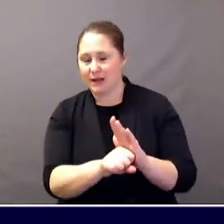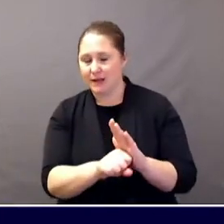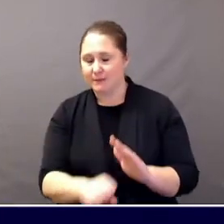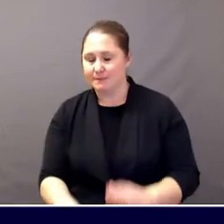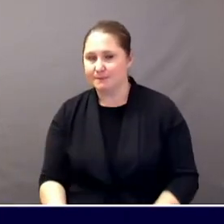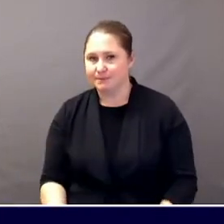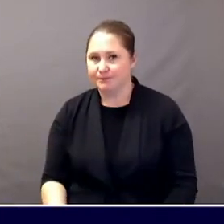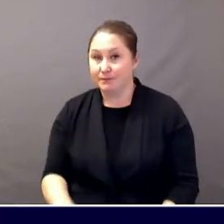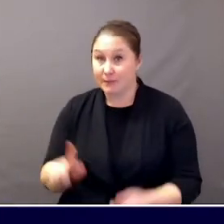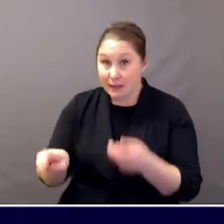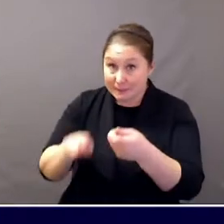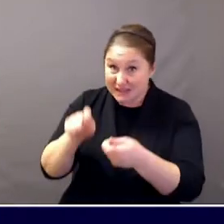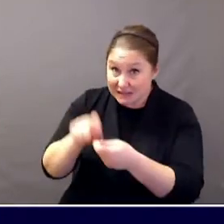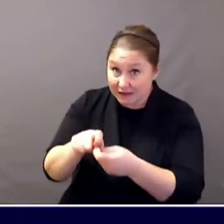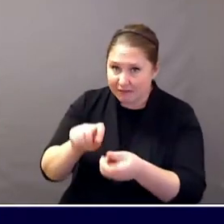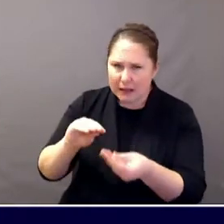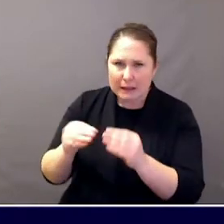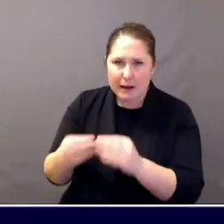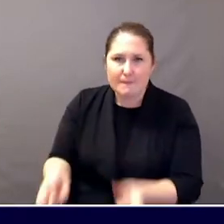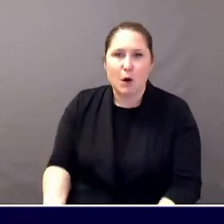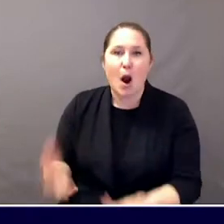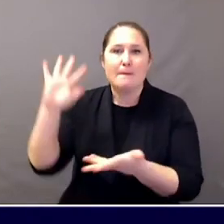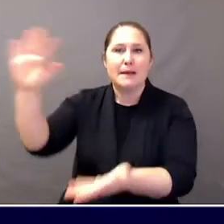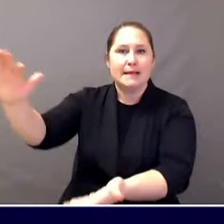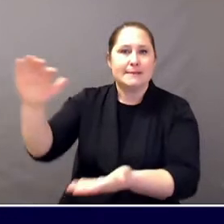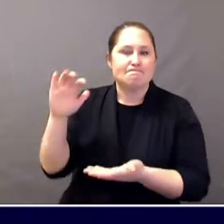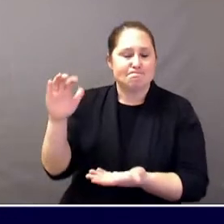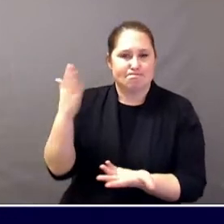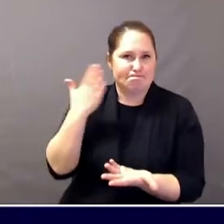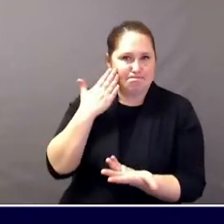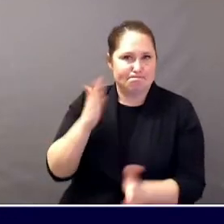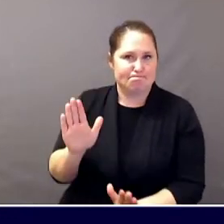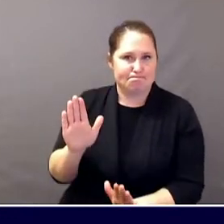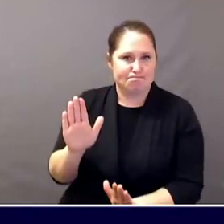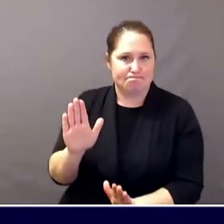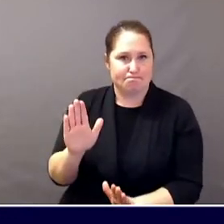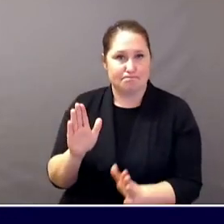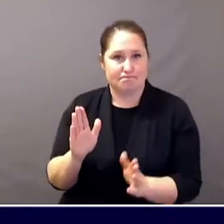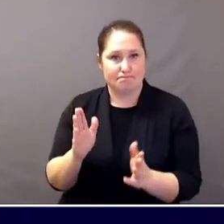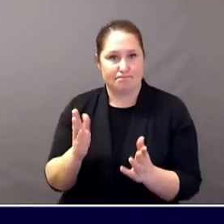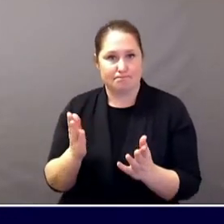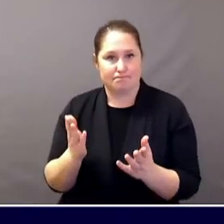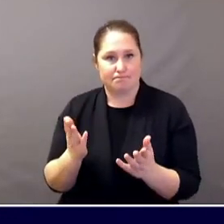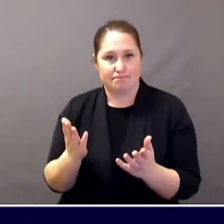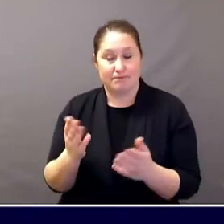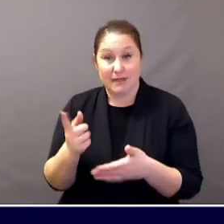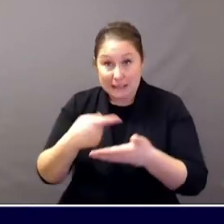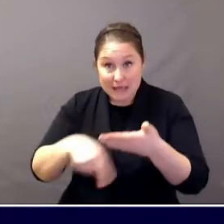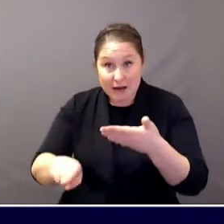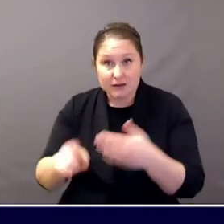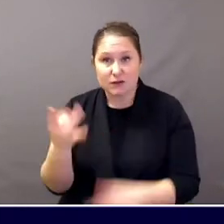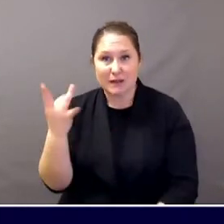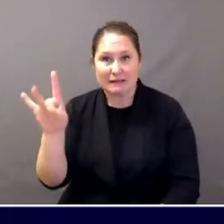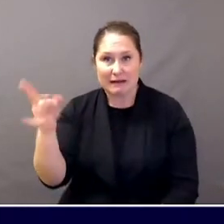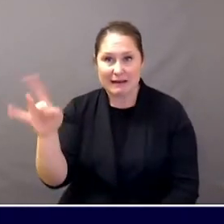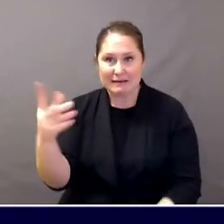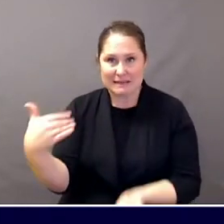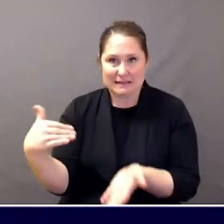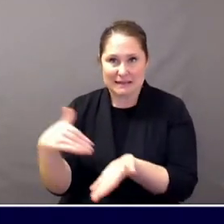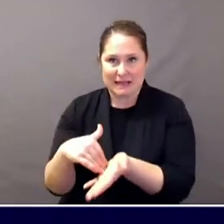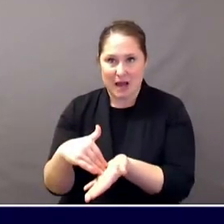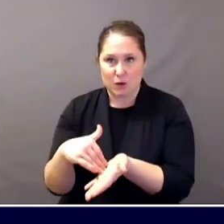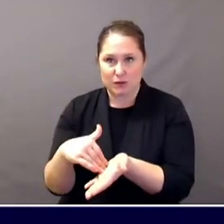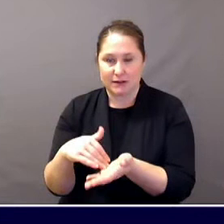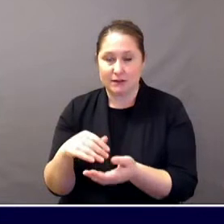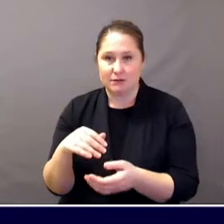numbers associated with that. So in fact, we're getting 18,000 change next week. Not a